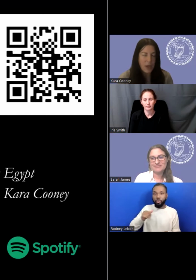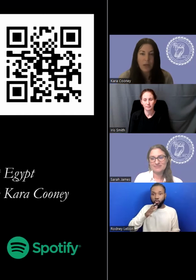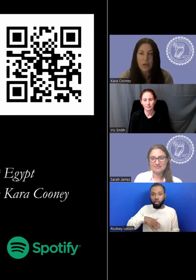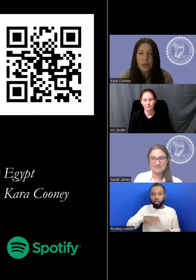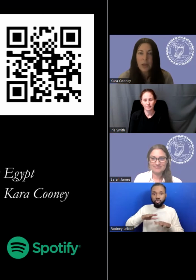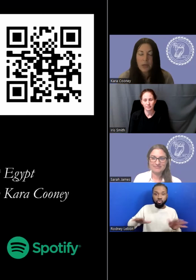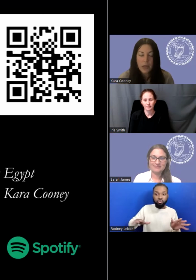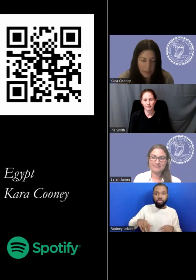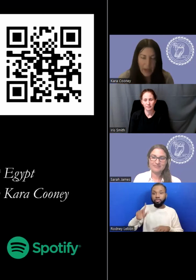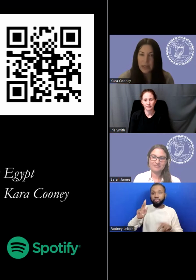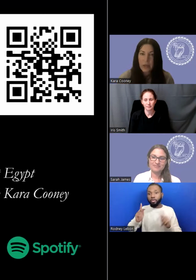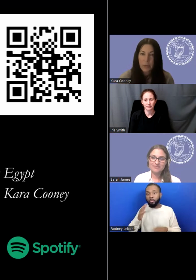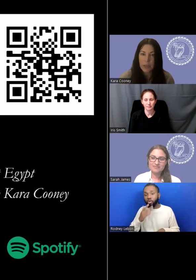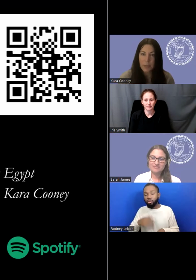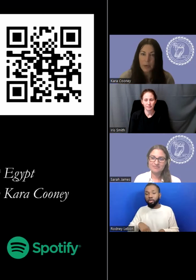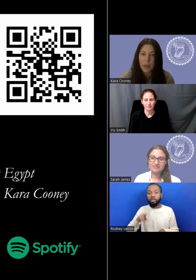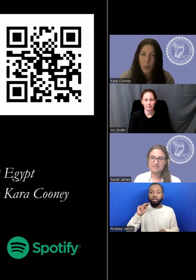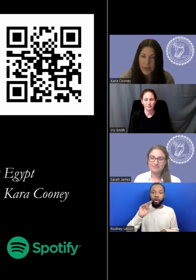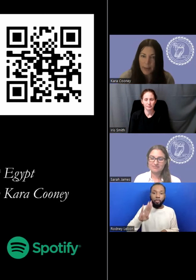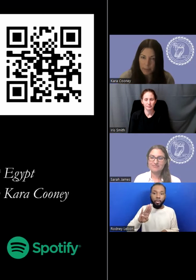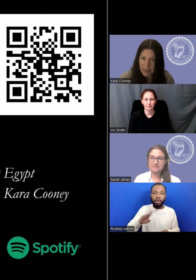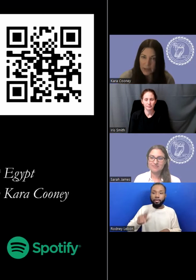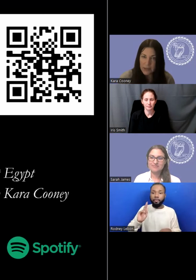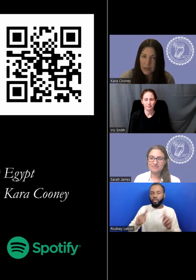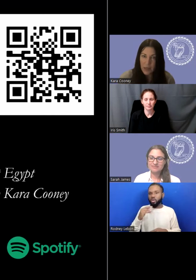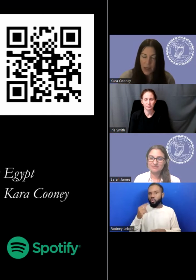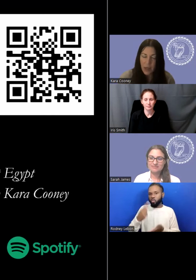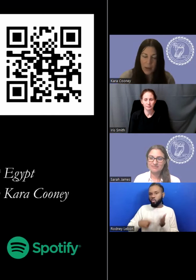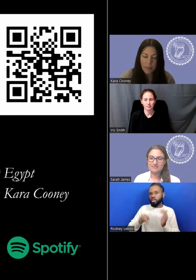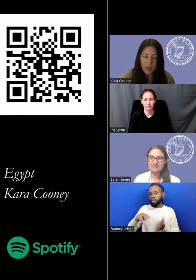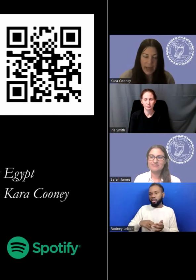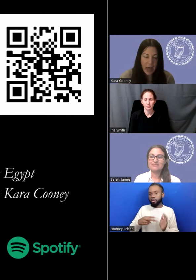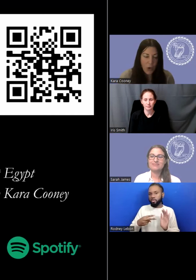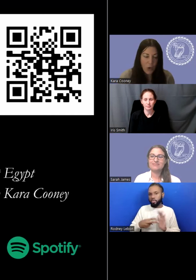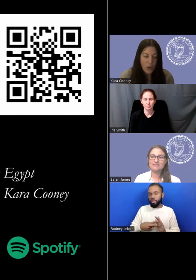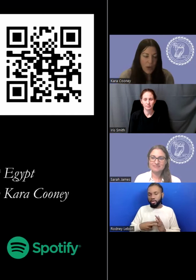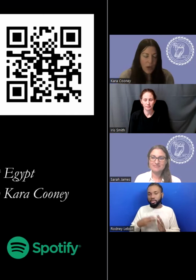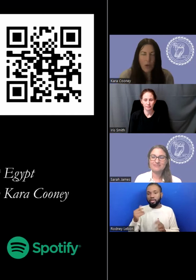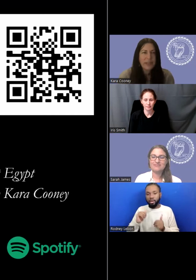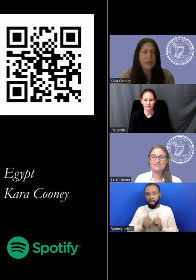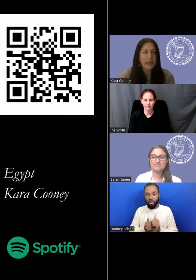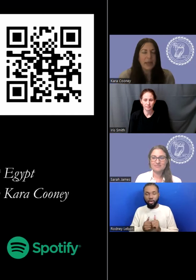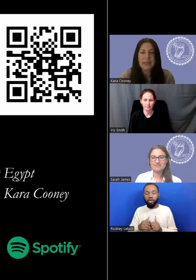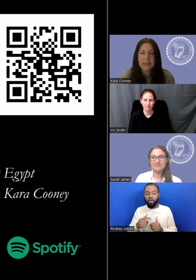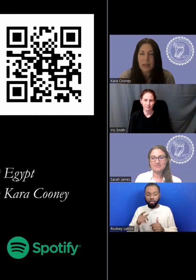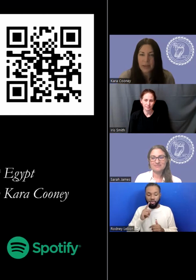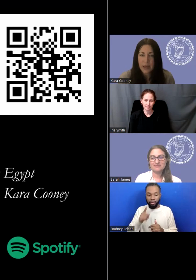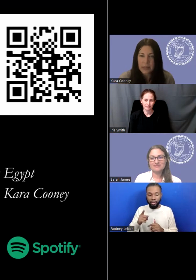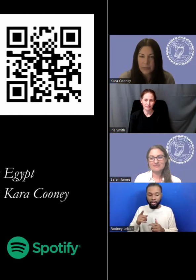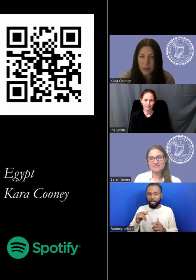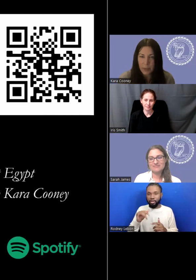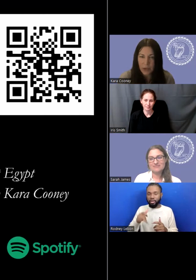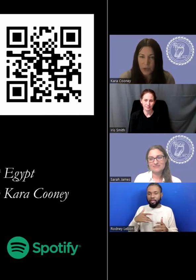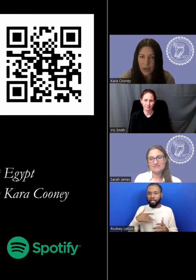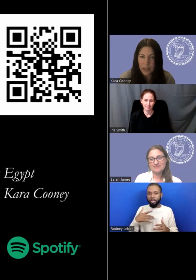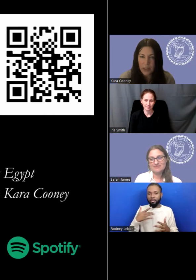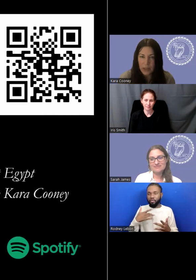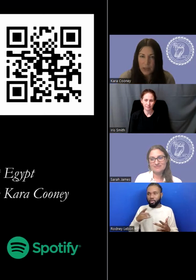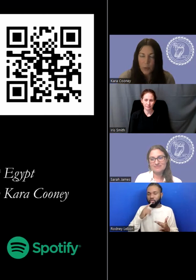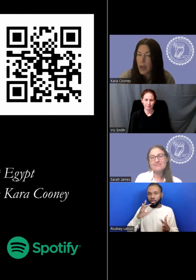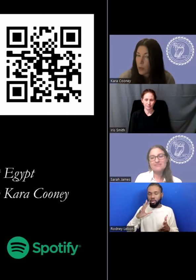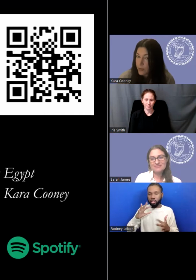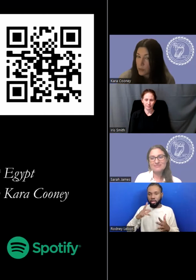of color, non-binary people, and what that means, and how ultimately unsettling that is for the